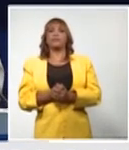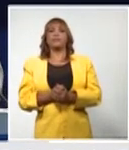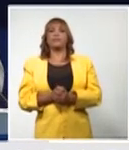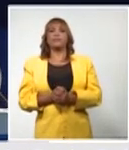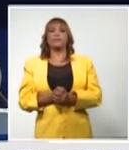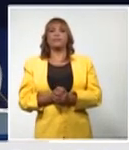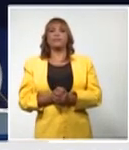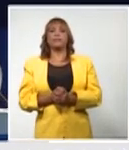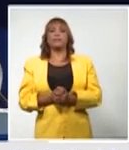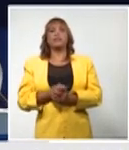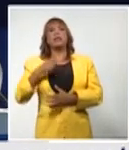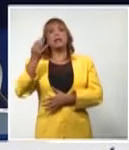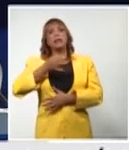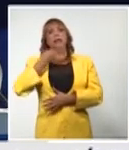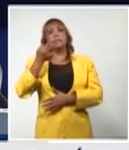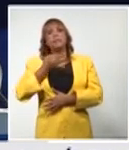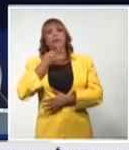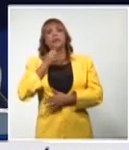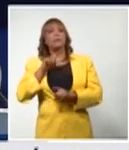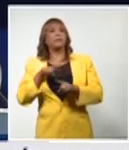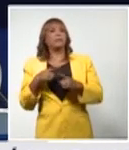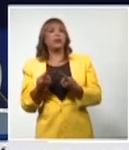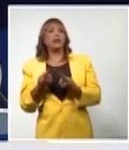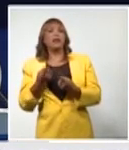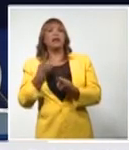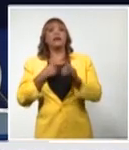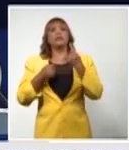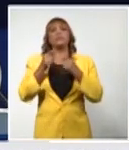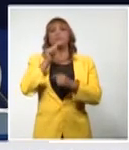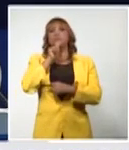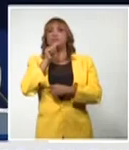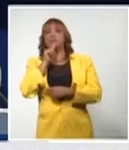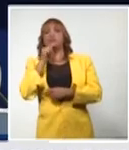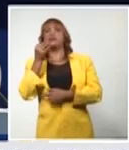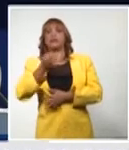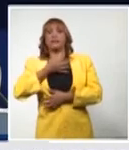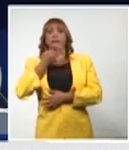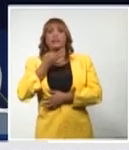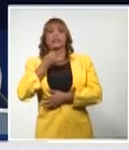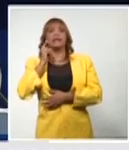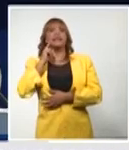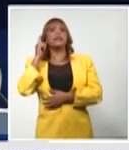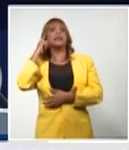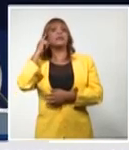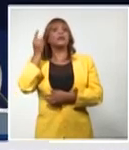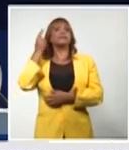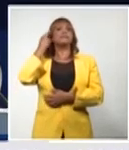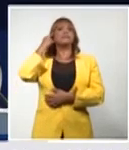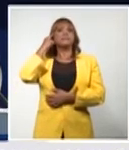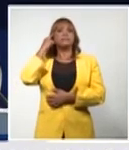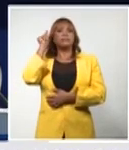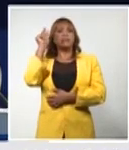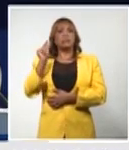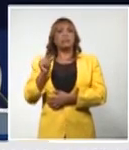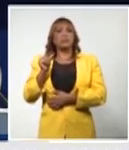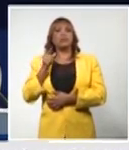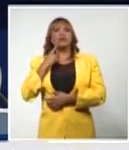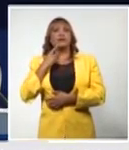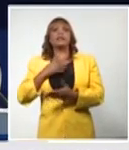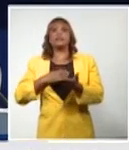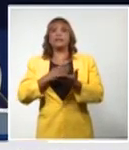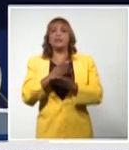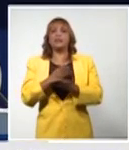aware, especially those acting carelessly, that this is an illness with serious symptoms, an illness